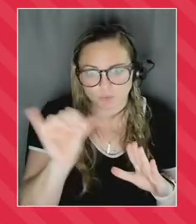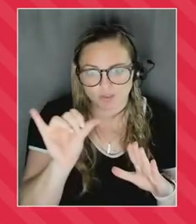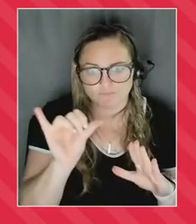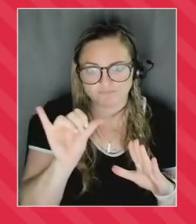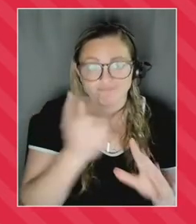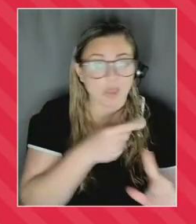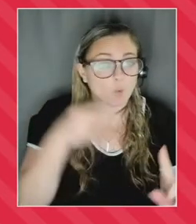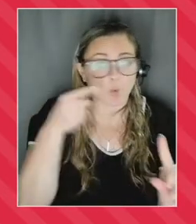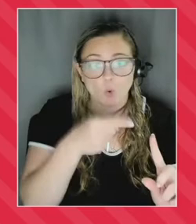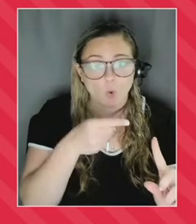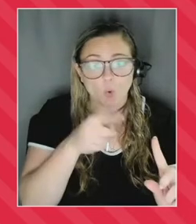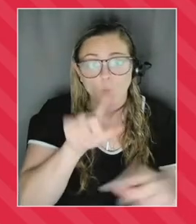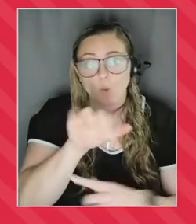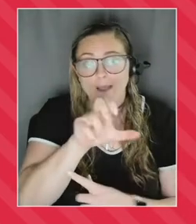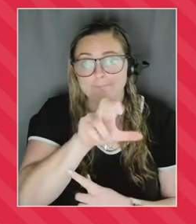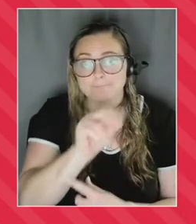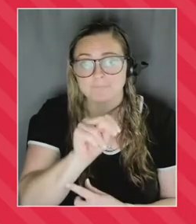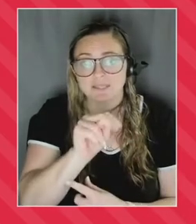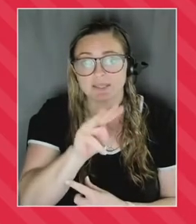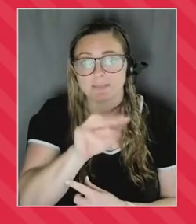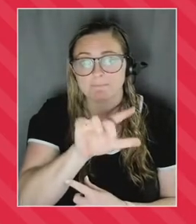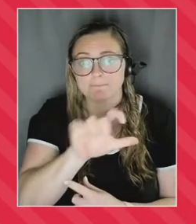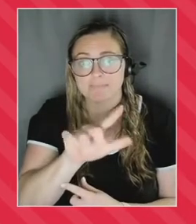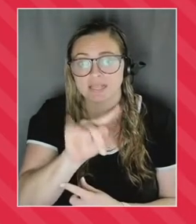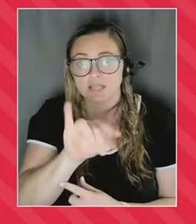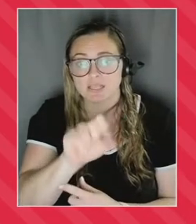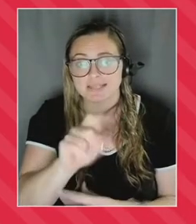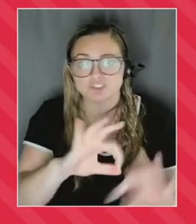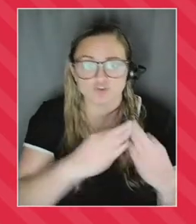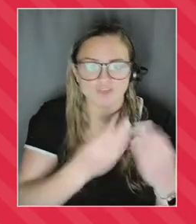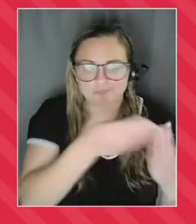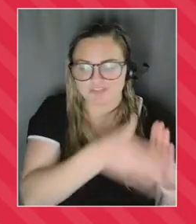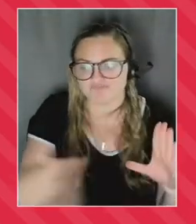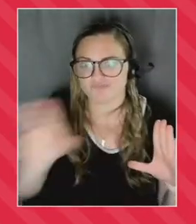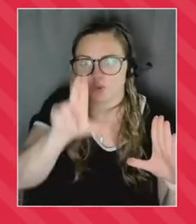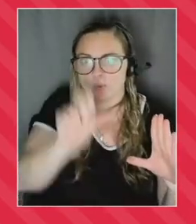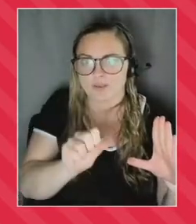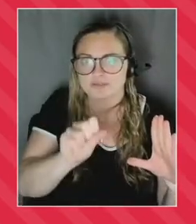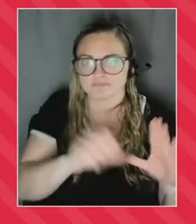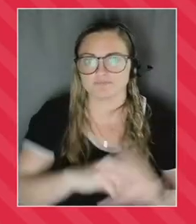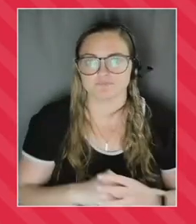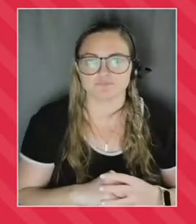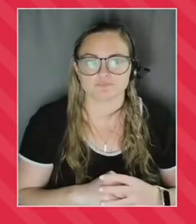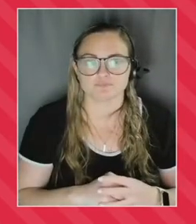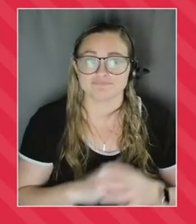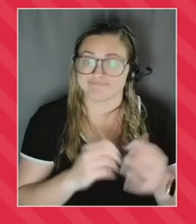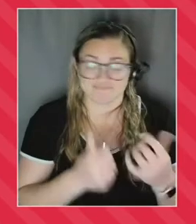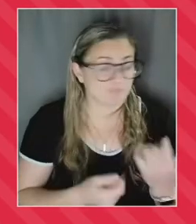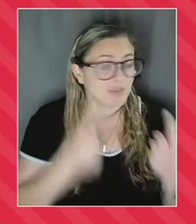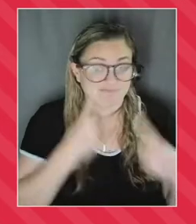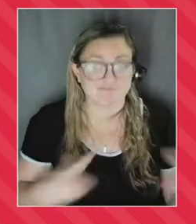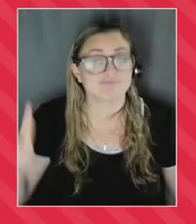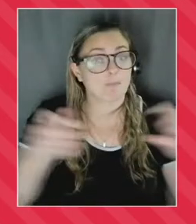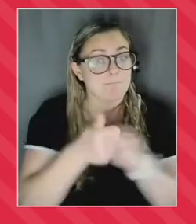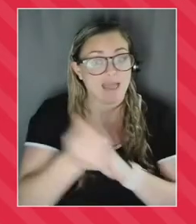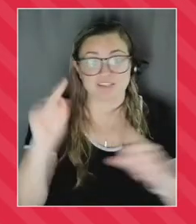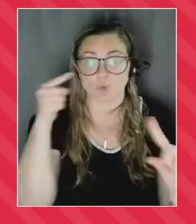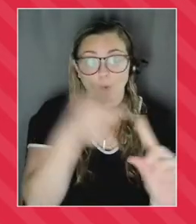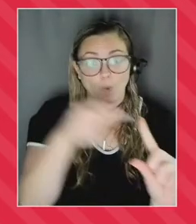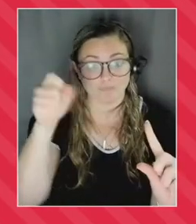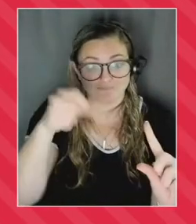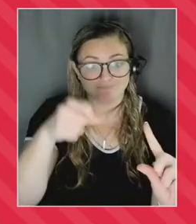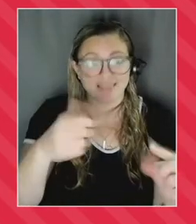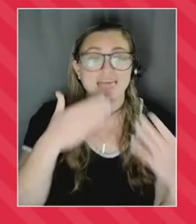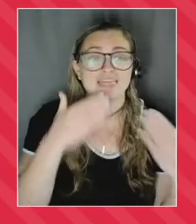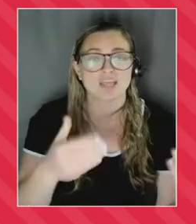get 1 million meal kits to families across the country. We surpassed our goal. Thanks to